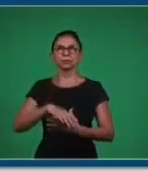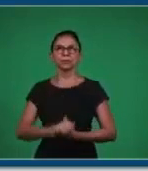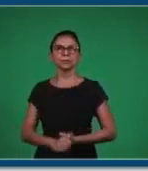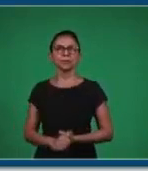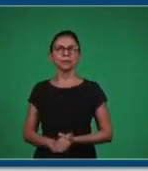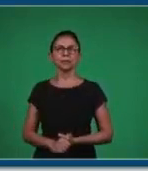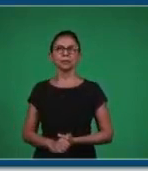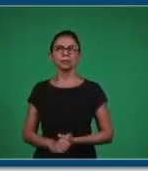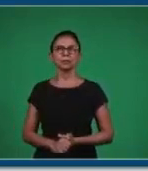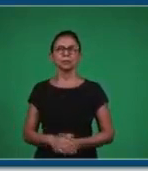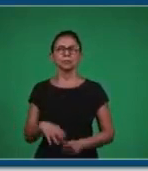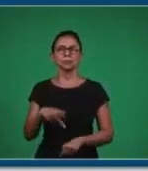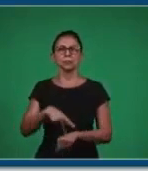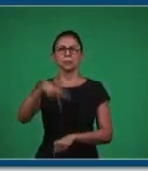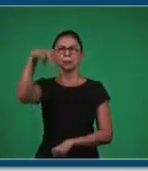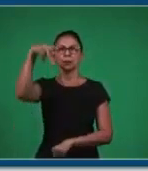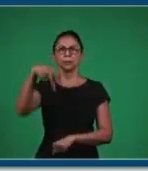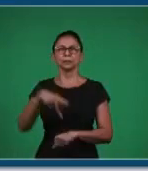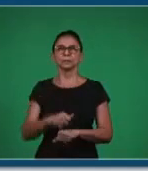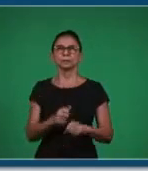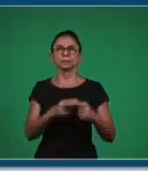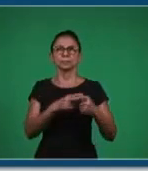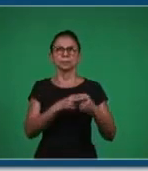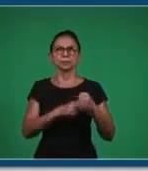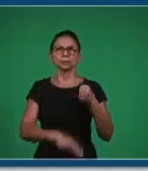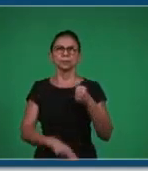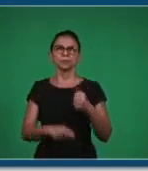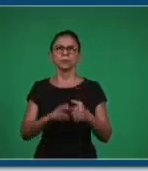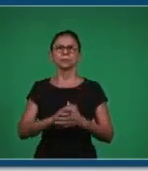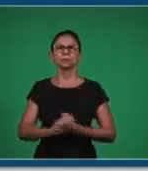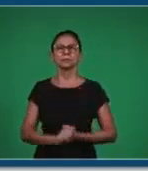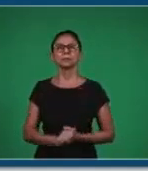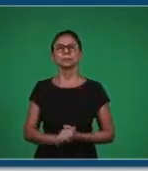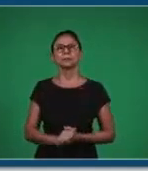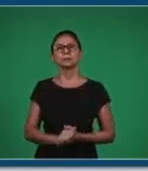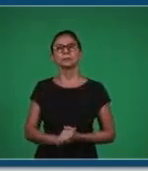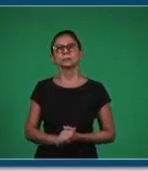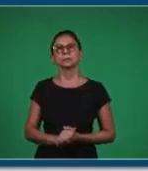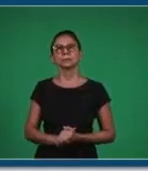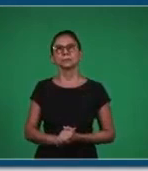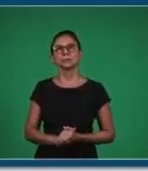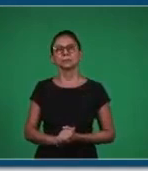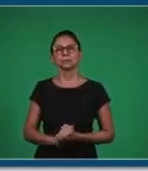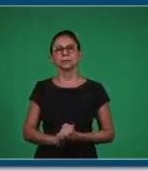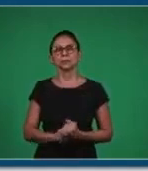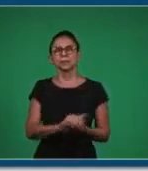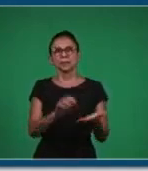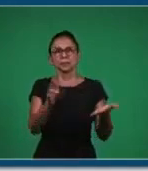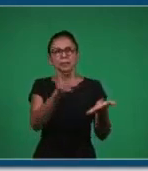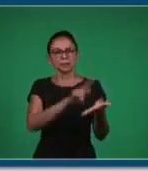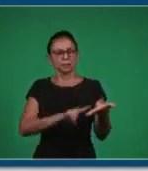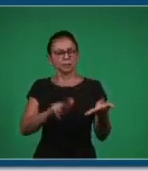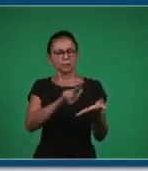University Federal School, member of the group of research and teaching of